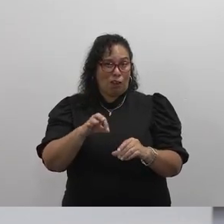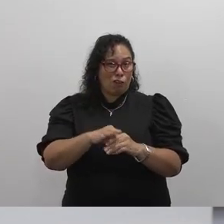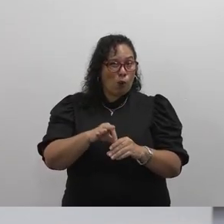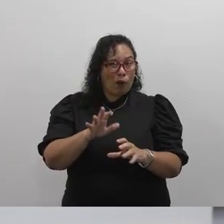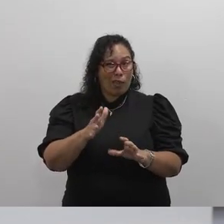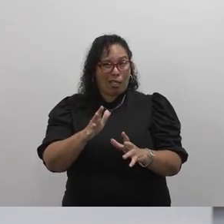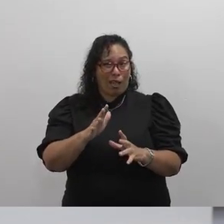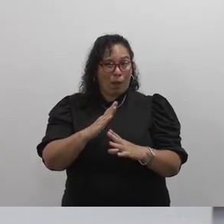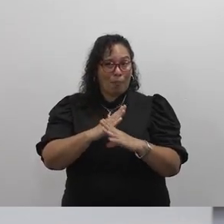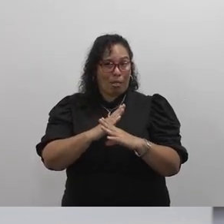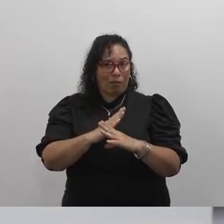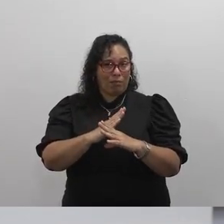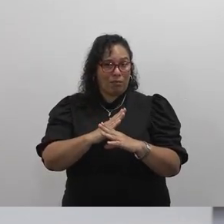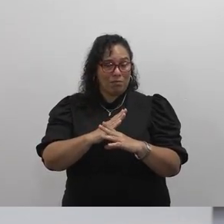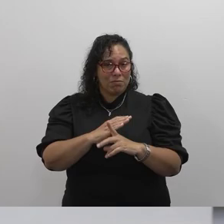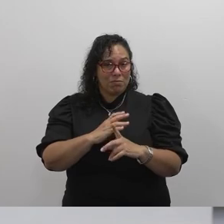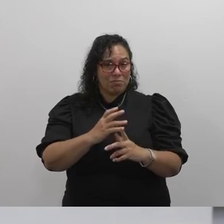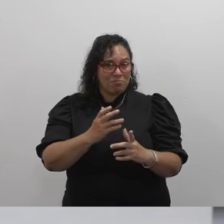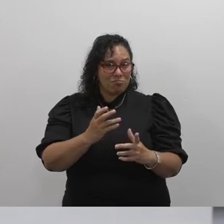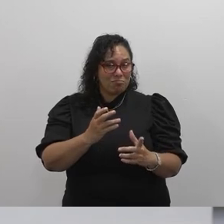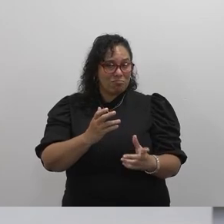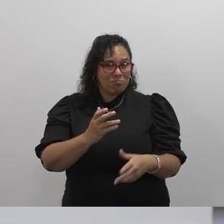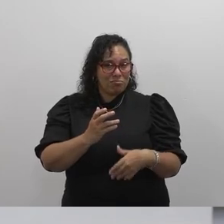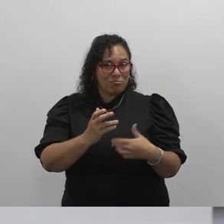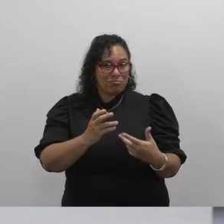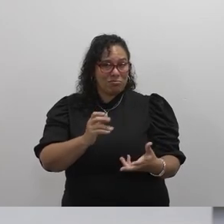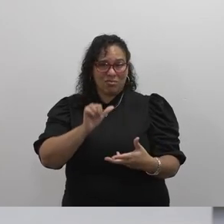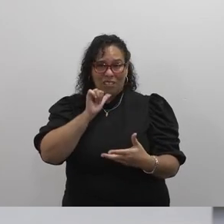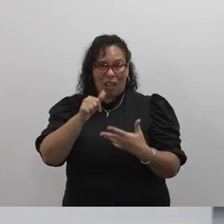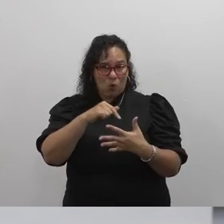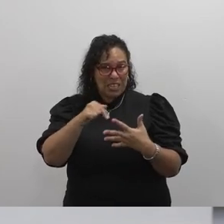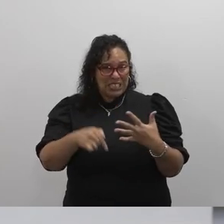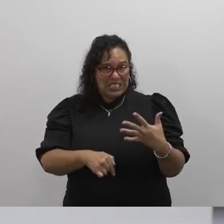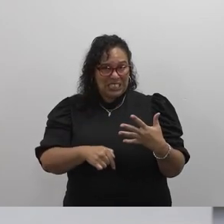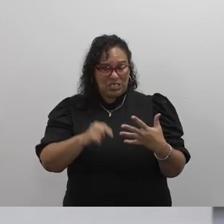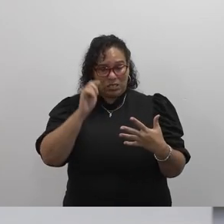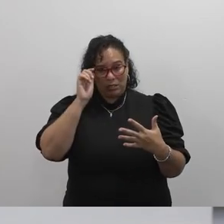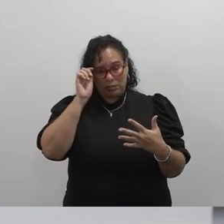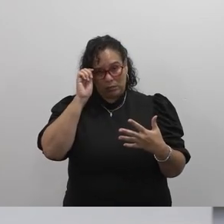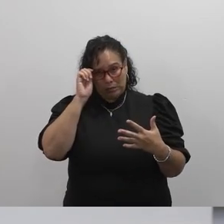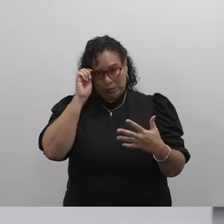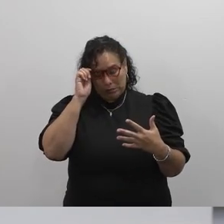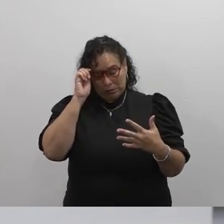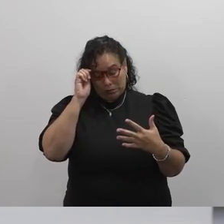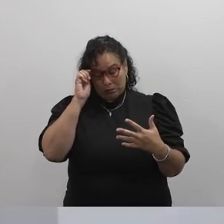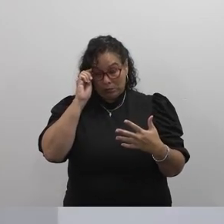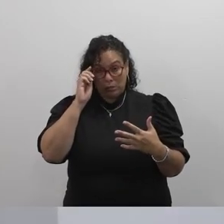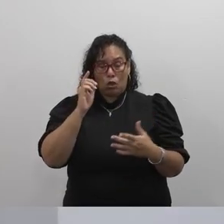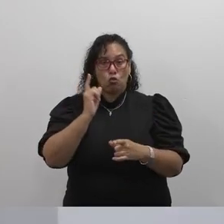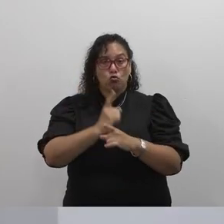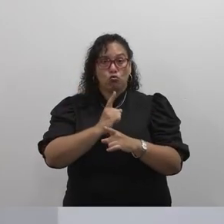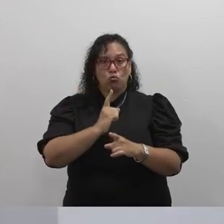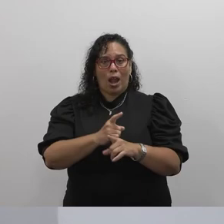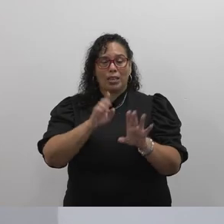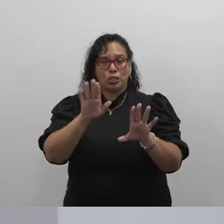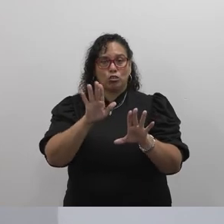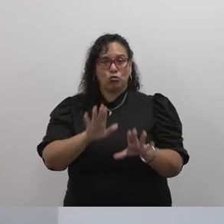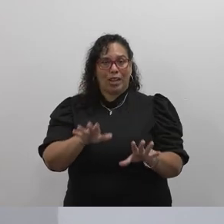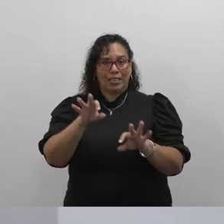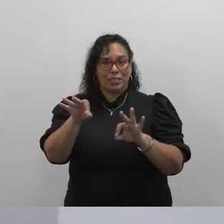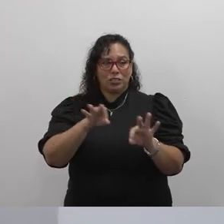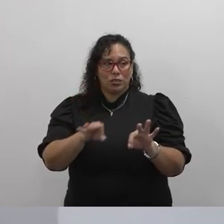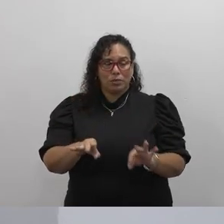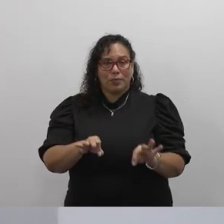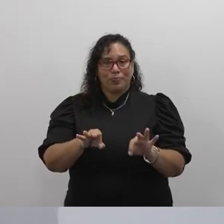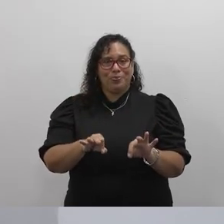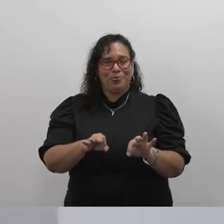as a block and yes. not going into detail at the meeting. Right, that's a great description, Ms. Craighead. So everything